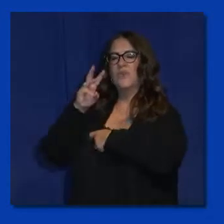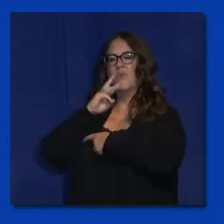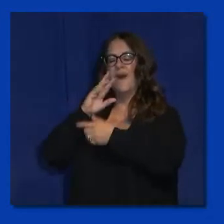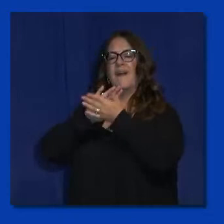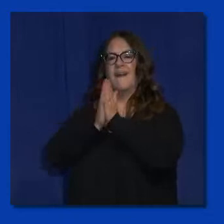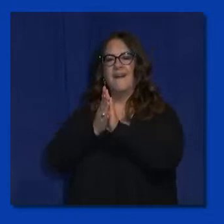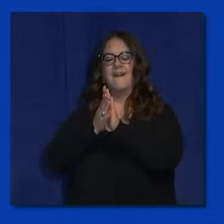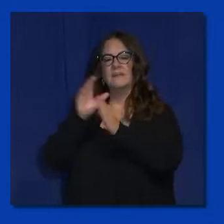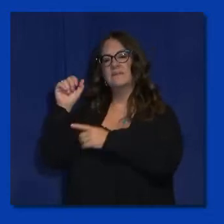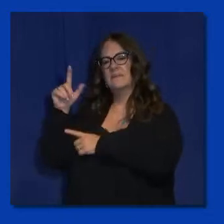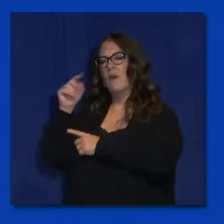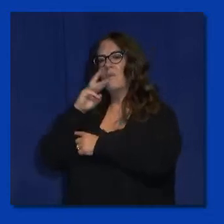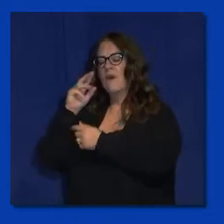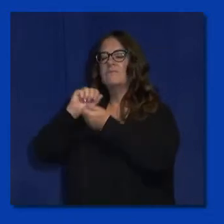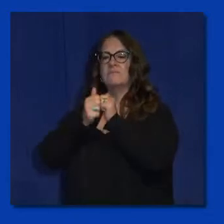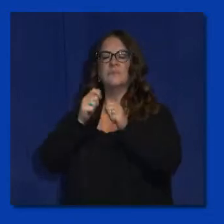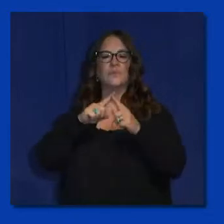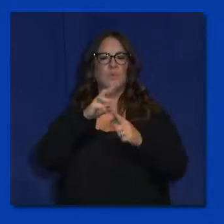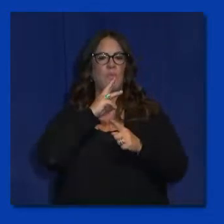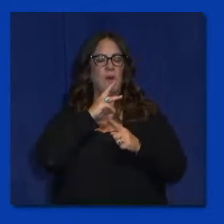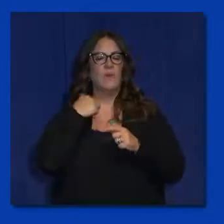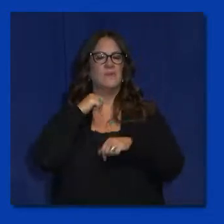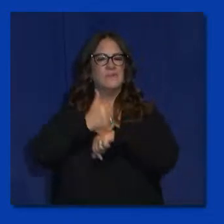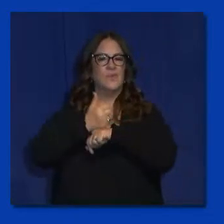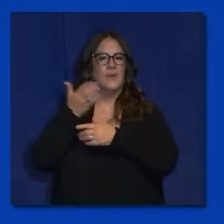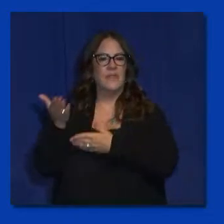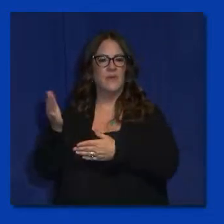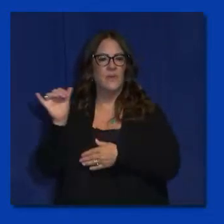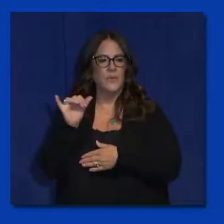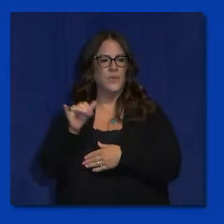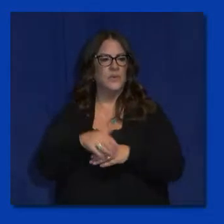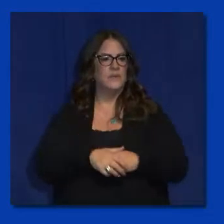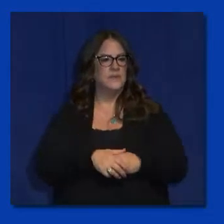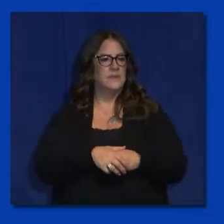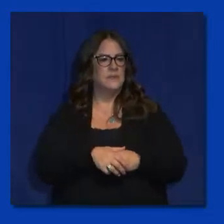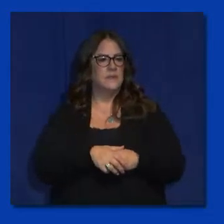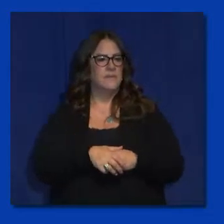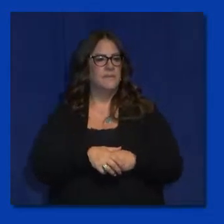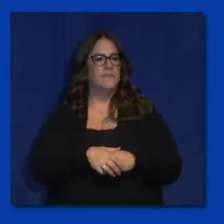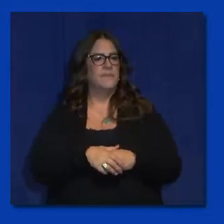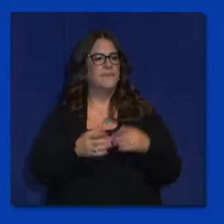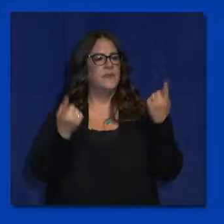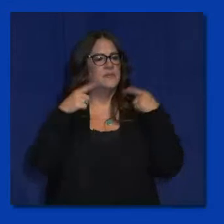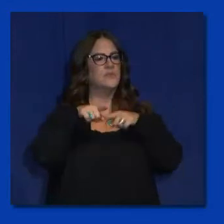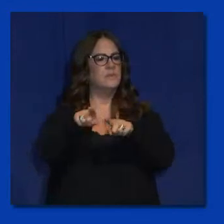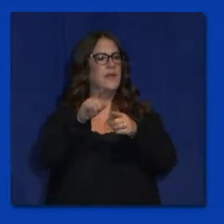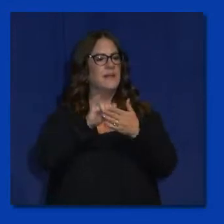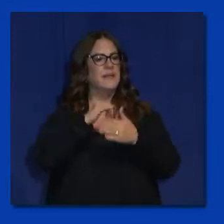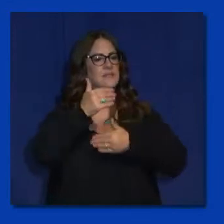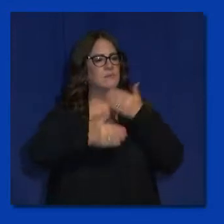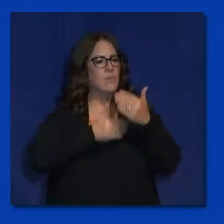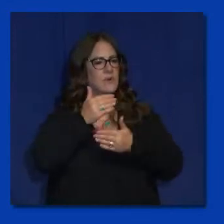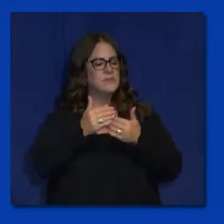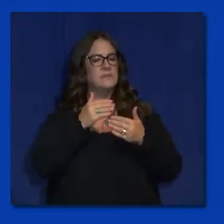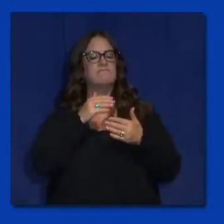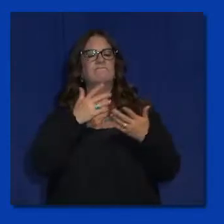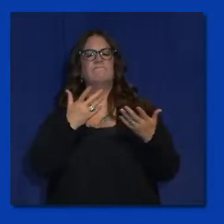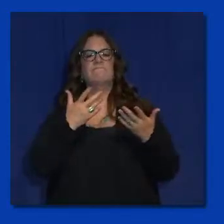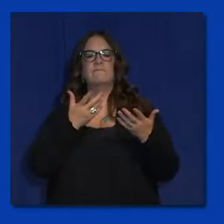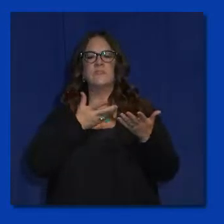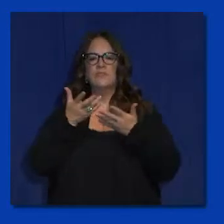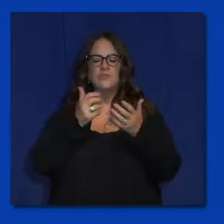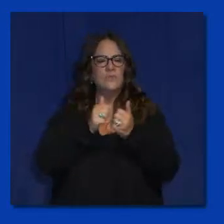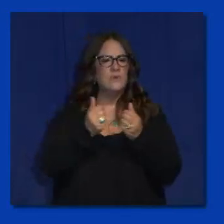the 30,000+ acres that we've committed to restoring there. Streamlining as a process of engaging with